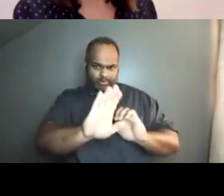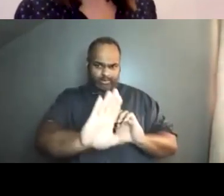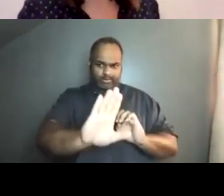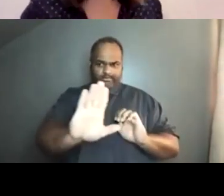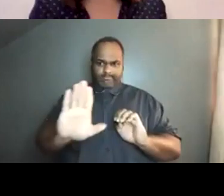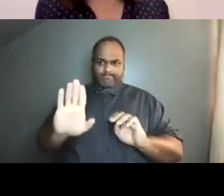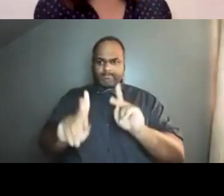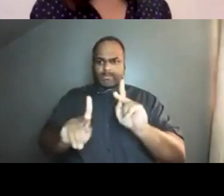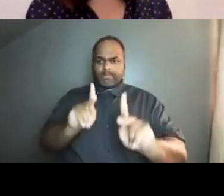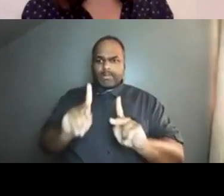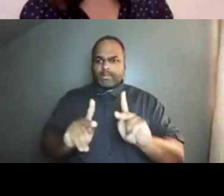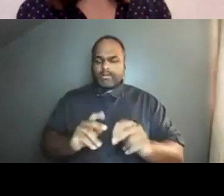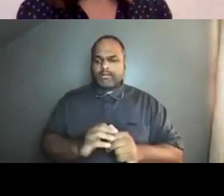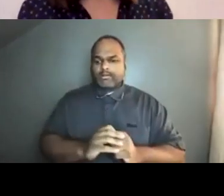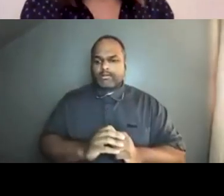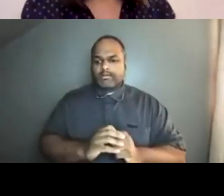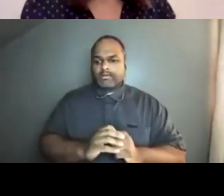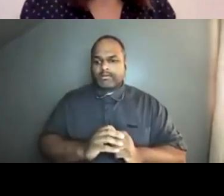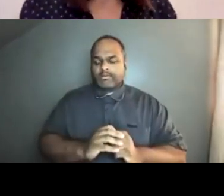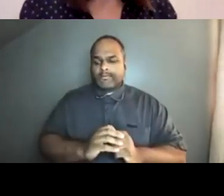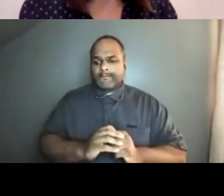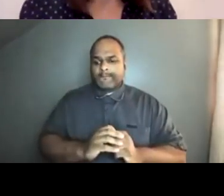it is related maybe